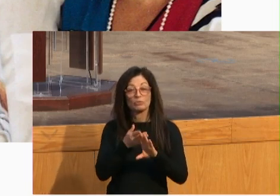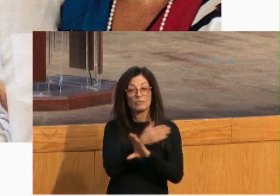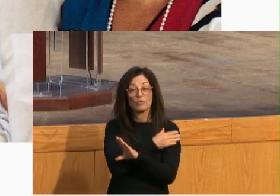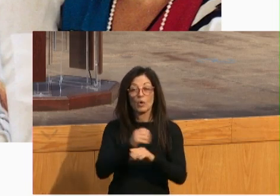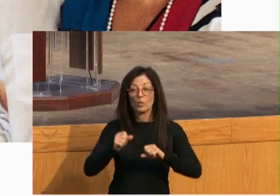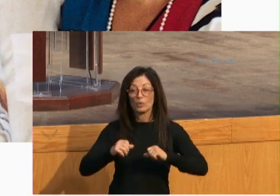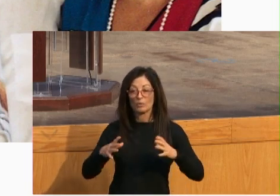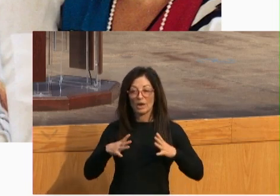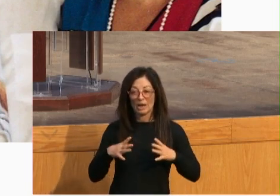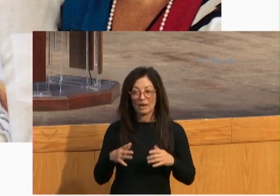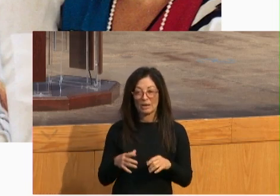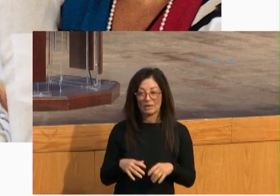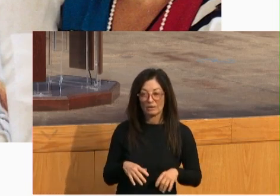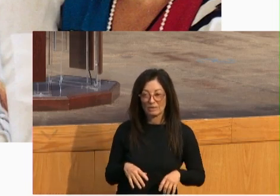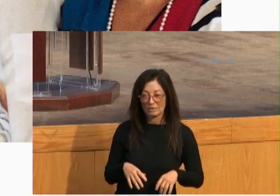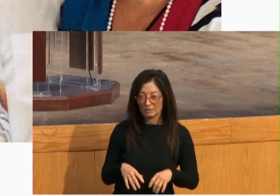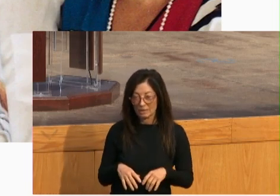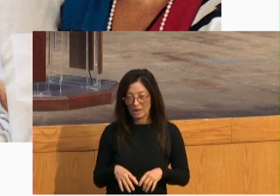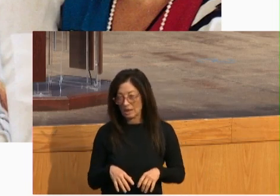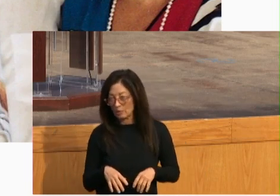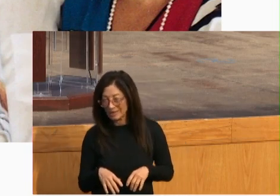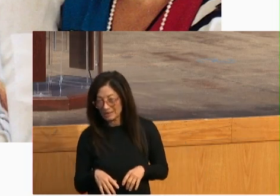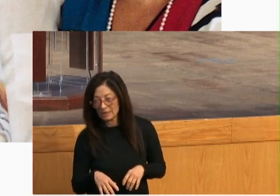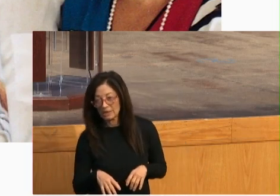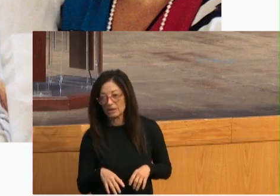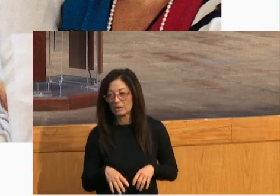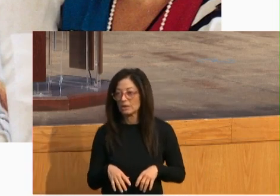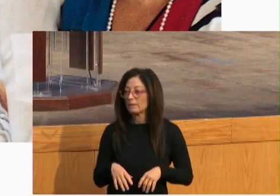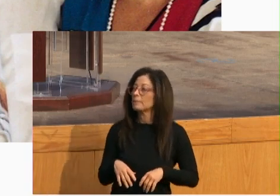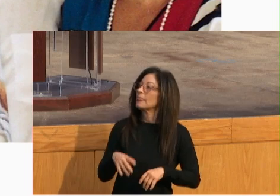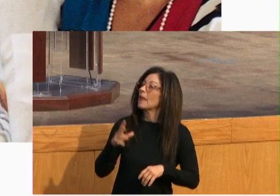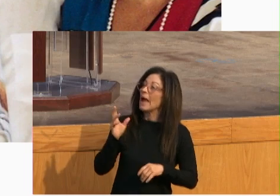APS and the Bruce and Diane Holly Foundation each